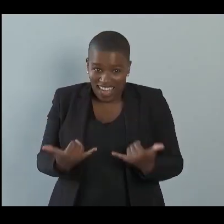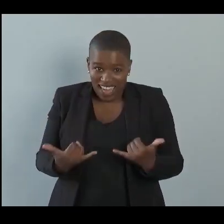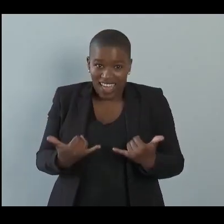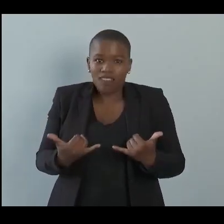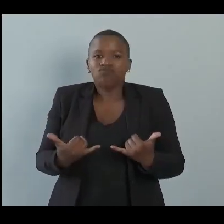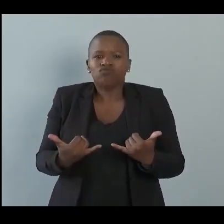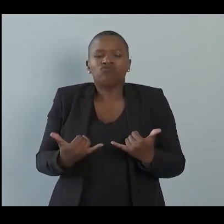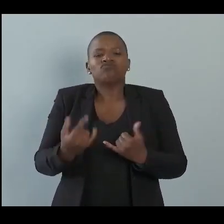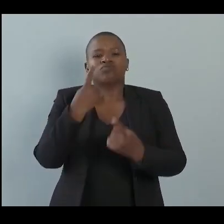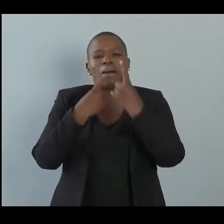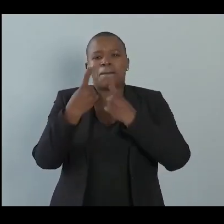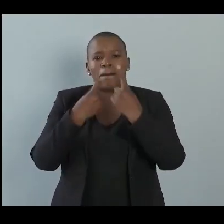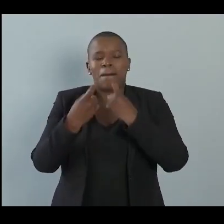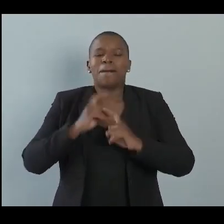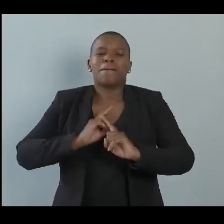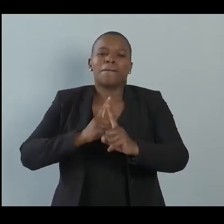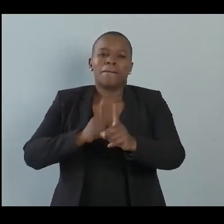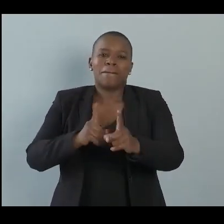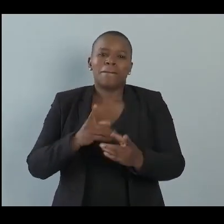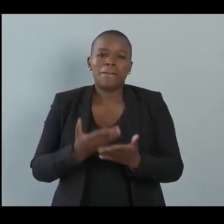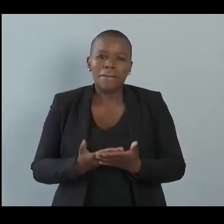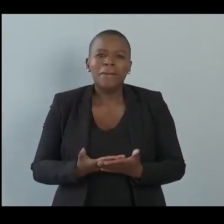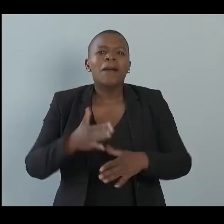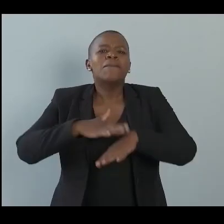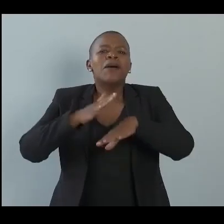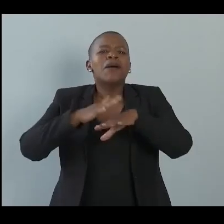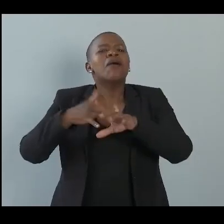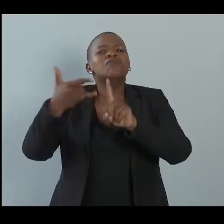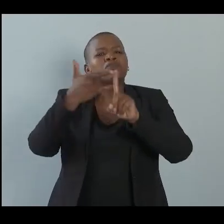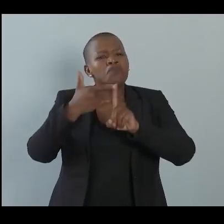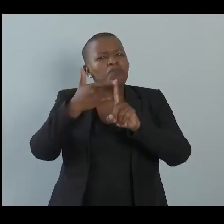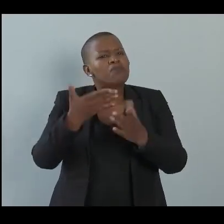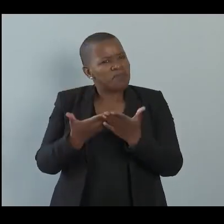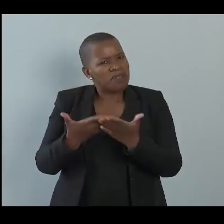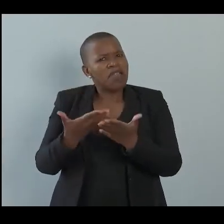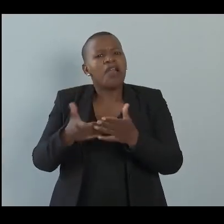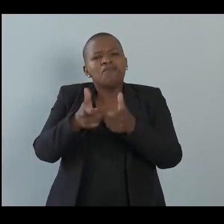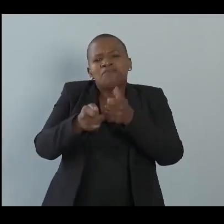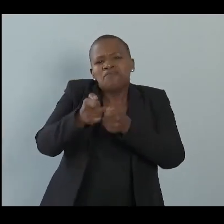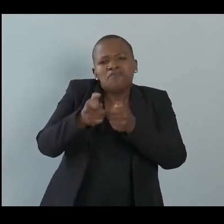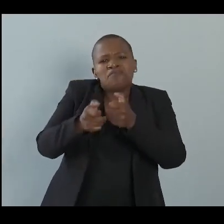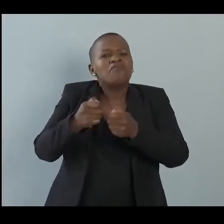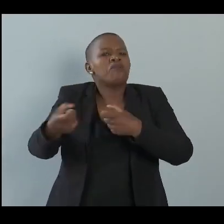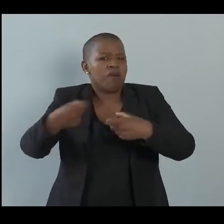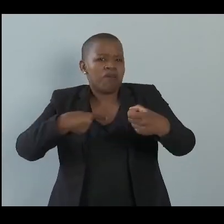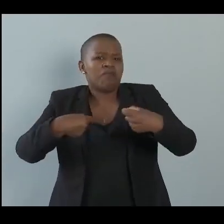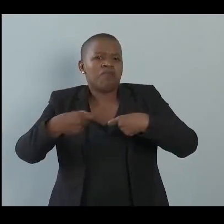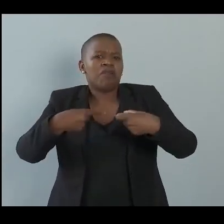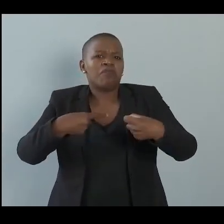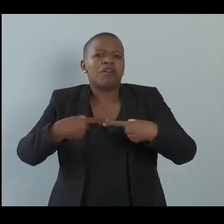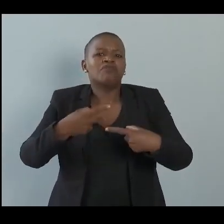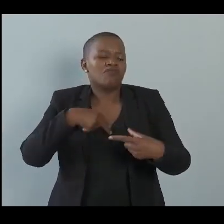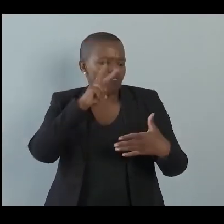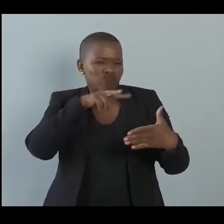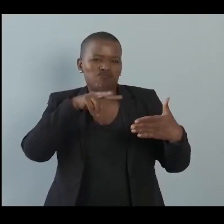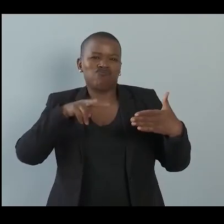calls via the live conference call, and of course you can enter your questions into the chat box and I'll be sure to put them to